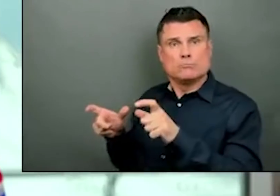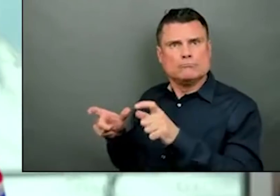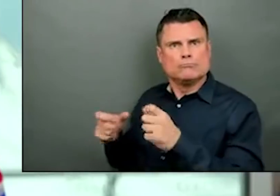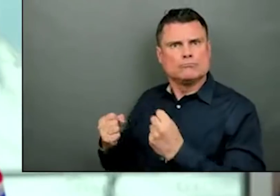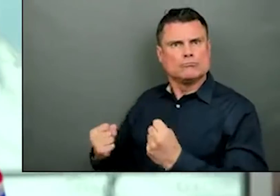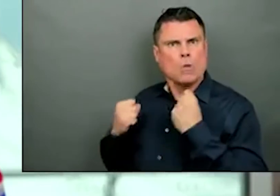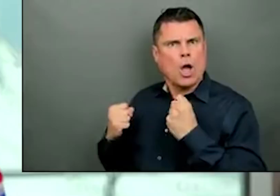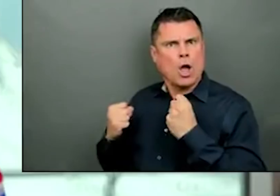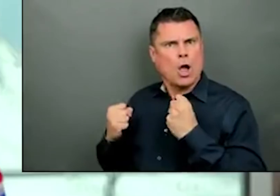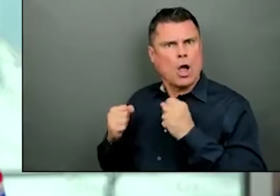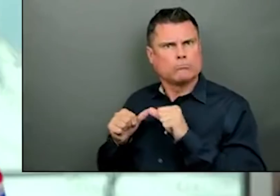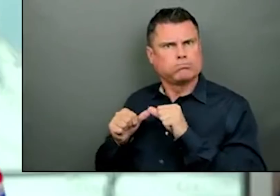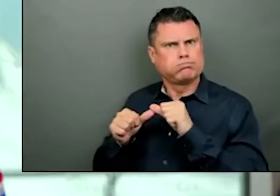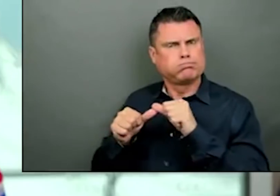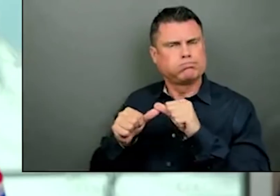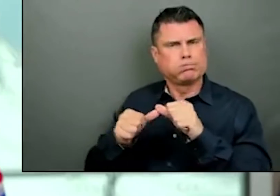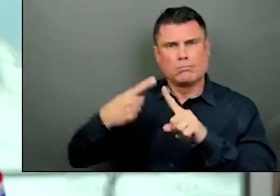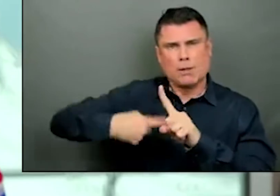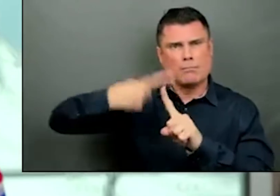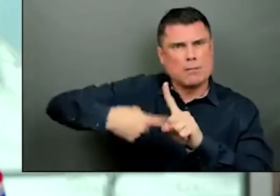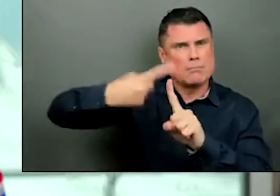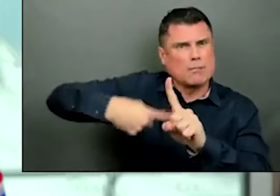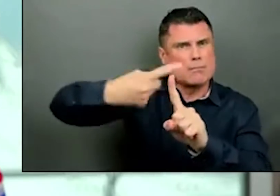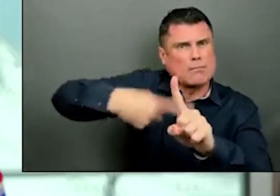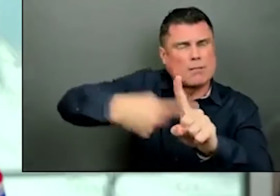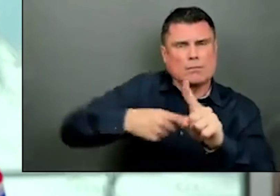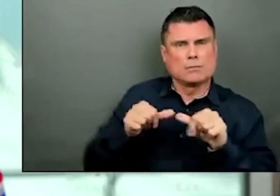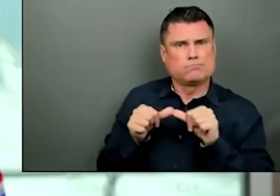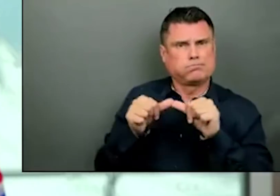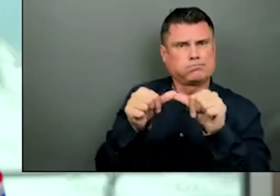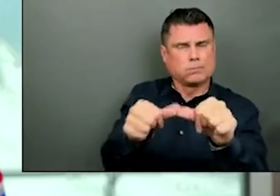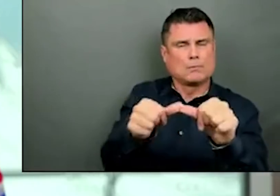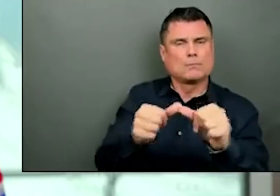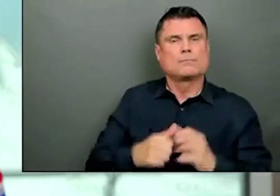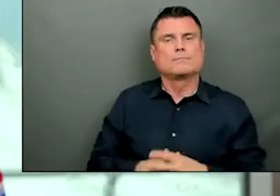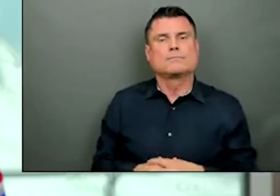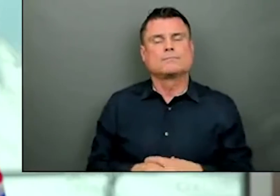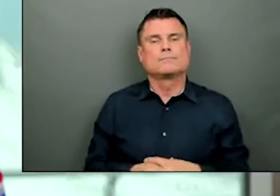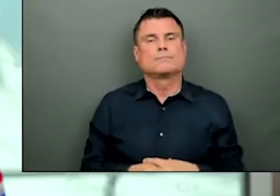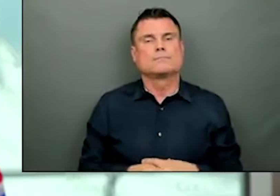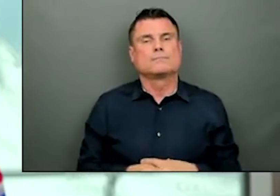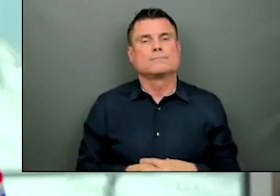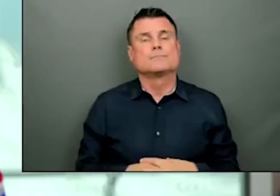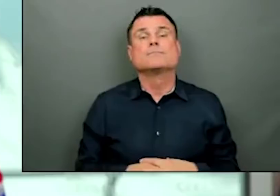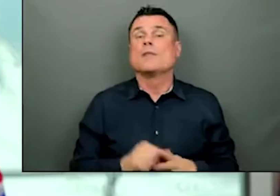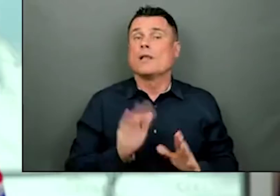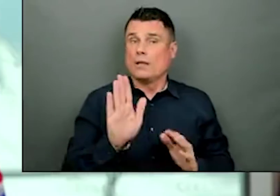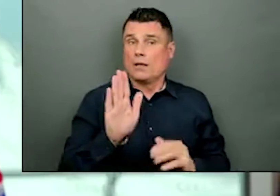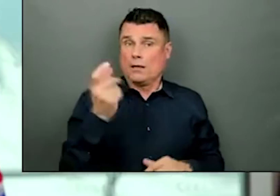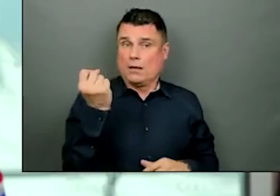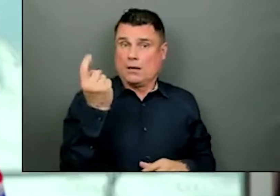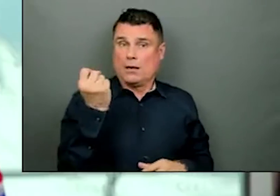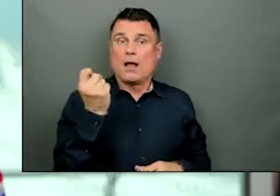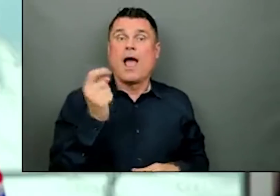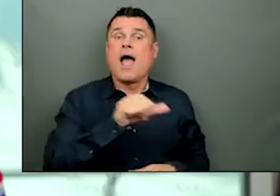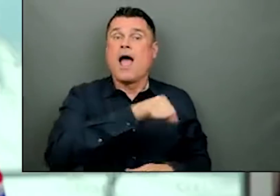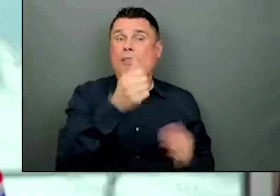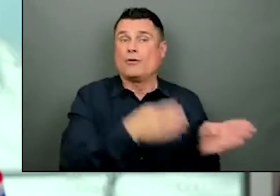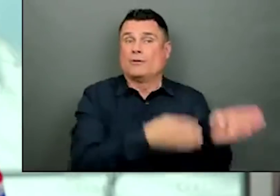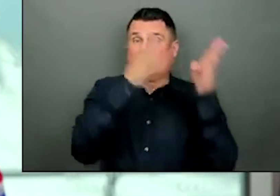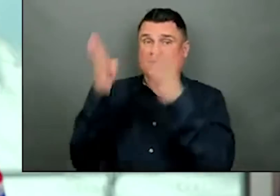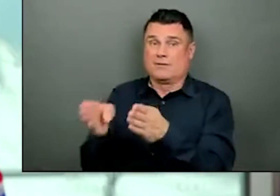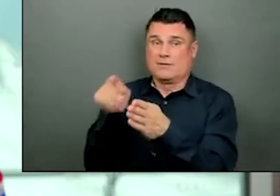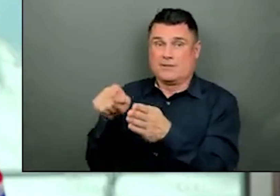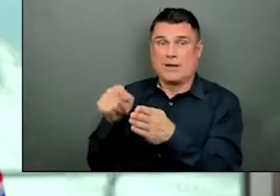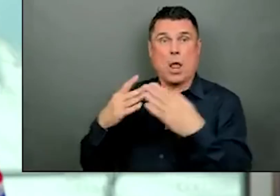ongoing basis. It could be because we have the other part of our immune system stimulated as well, and that's